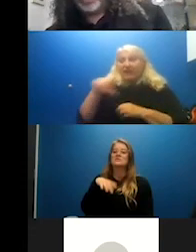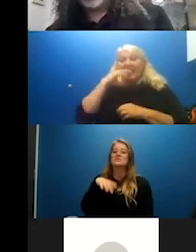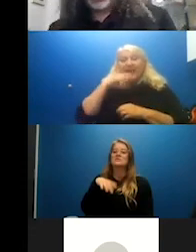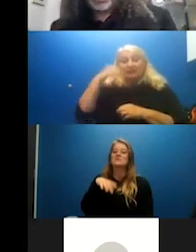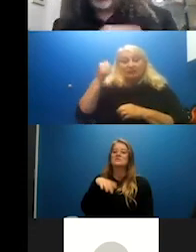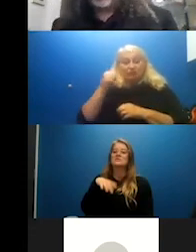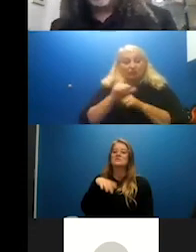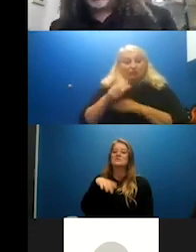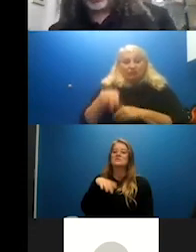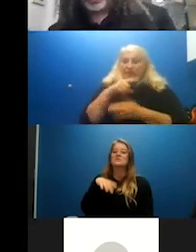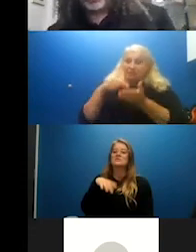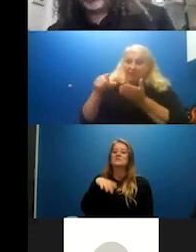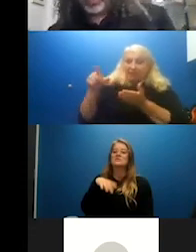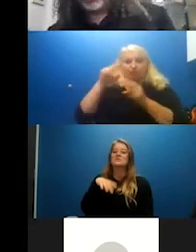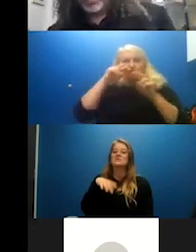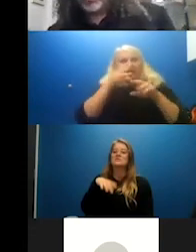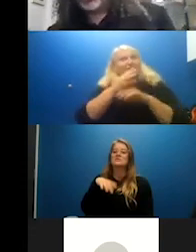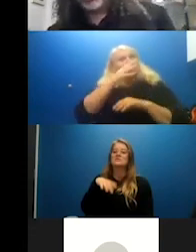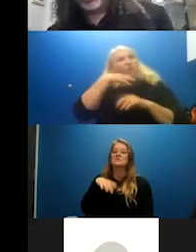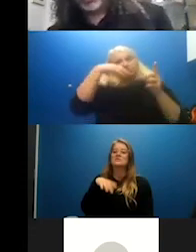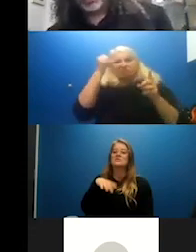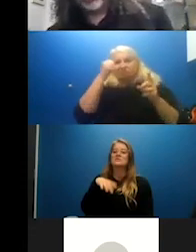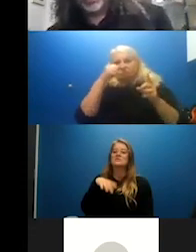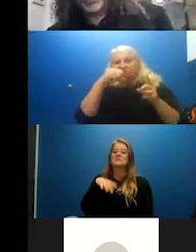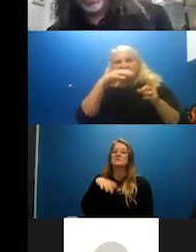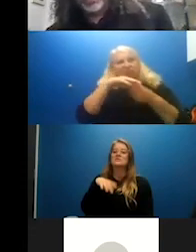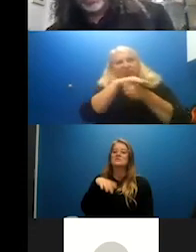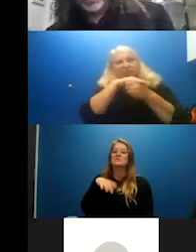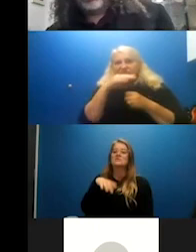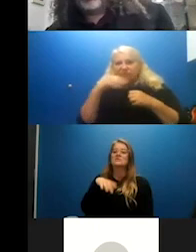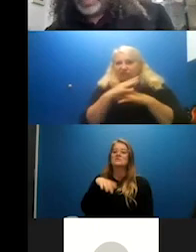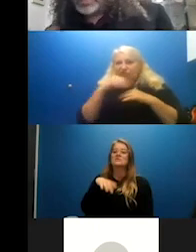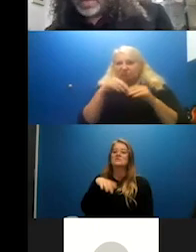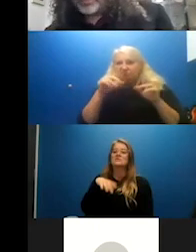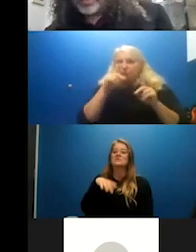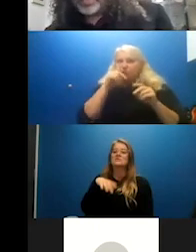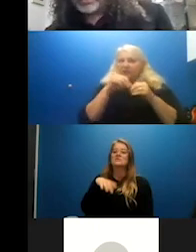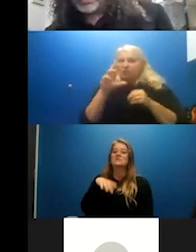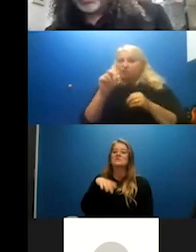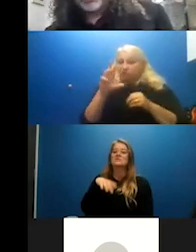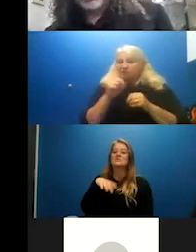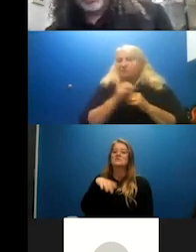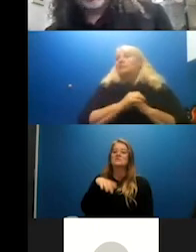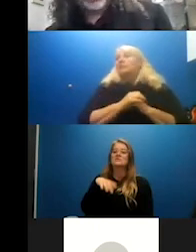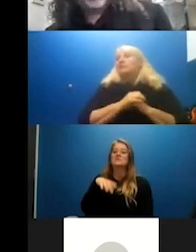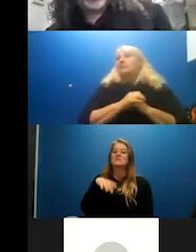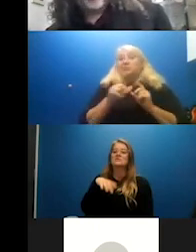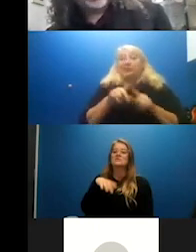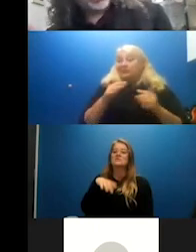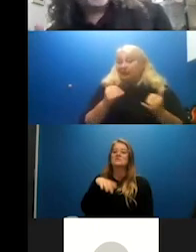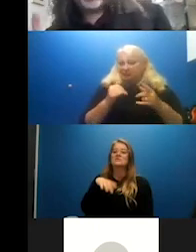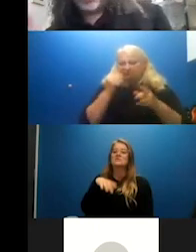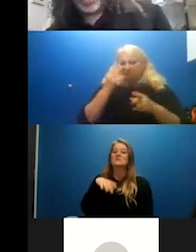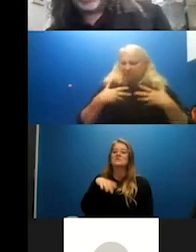paid to look after older Indigenous people within a reserved community. Now what's happening is younger people are saying, why